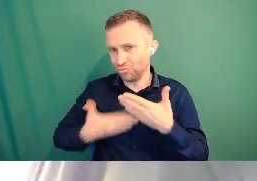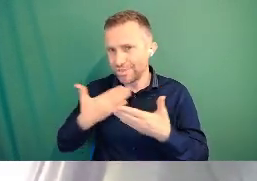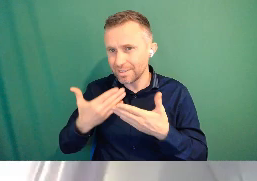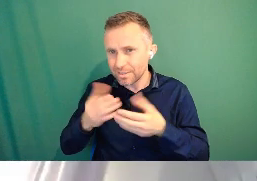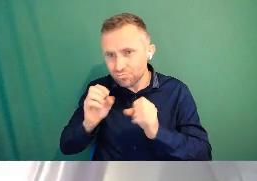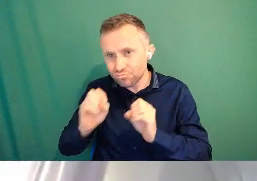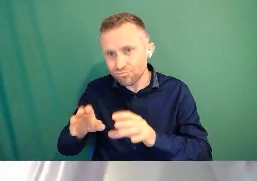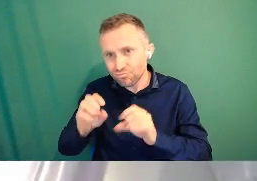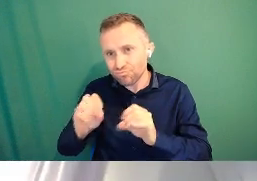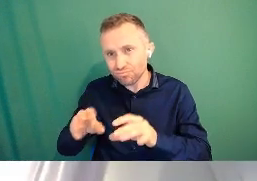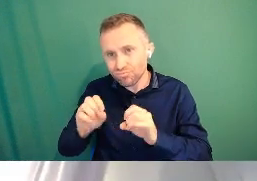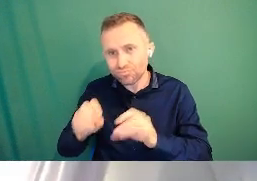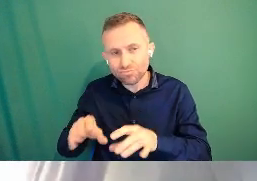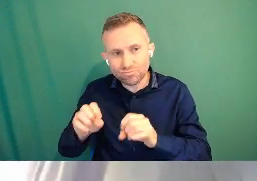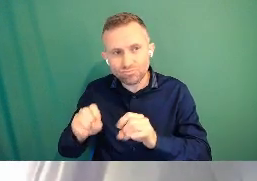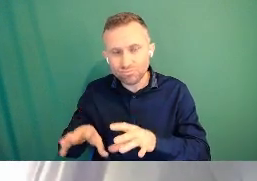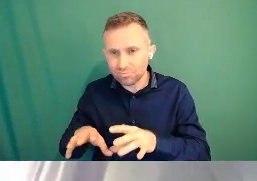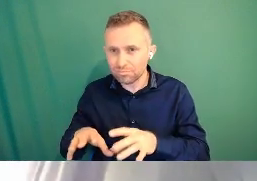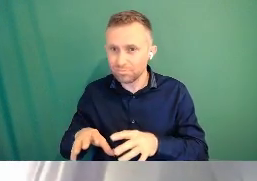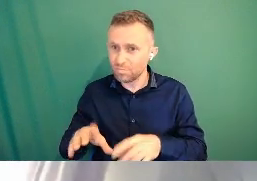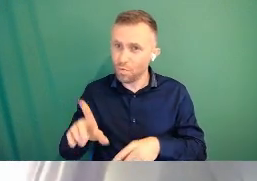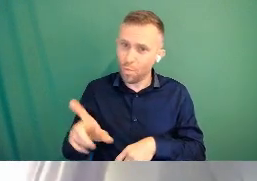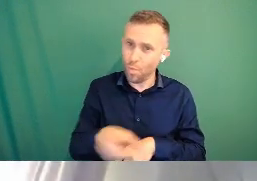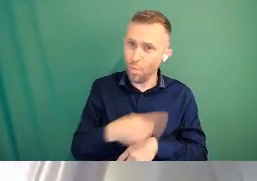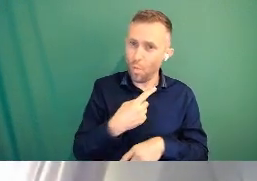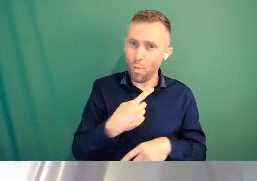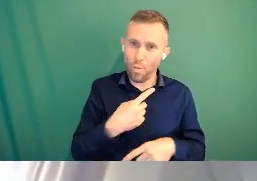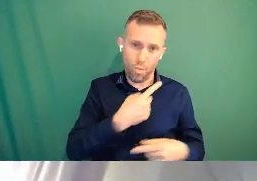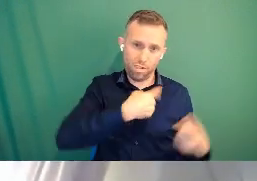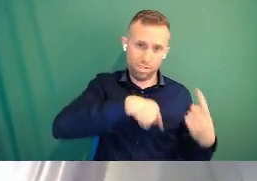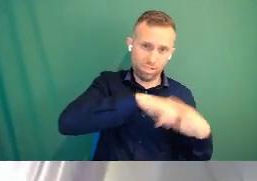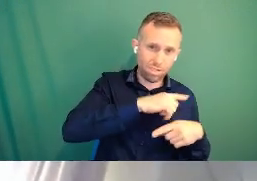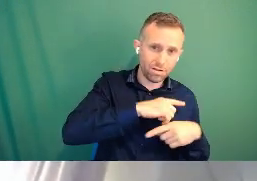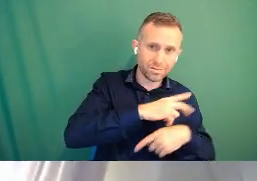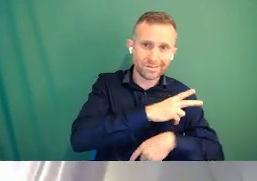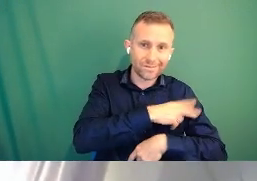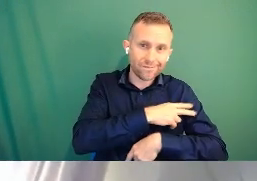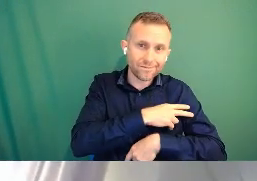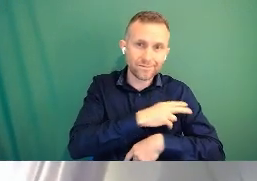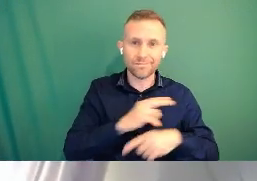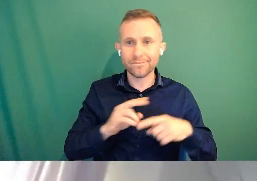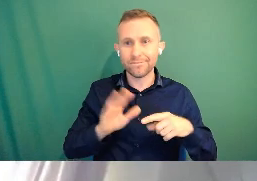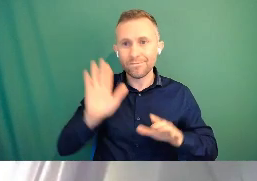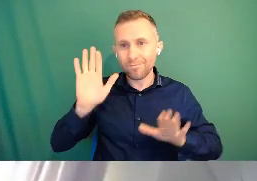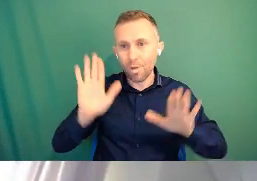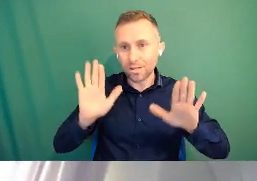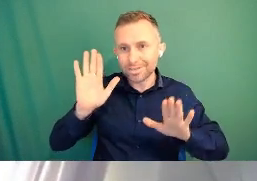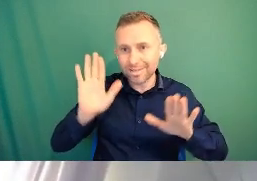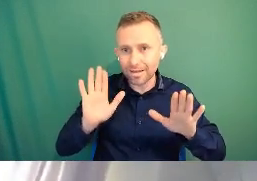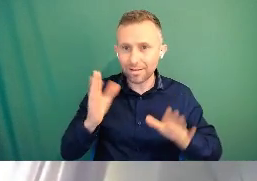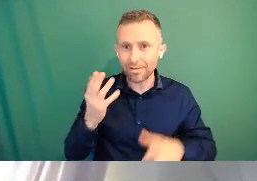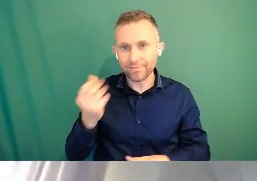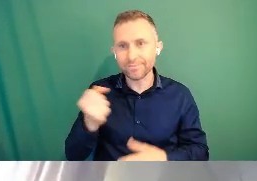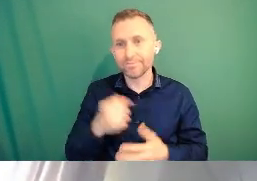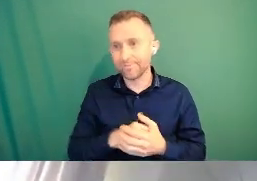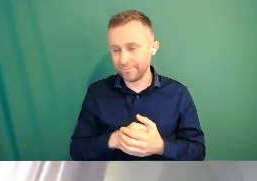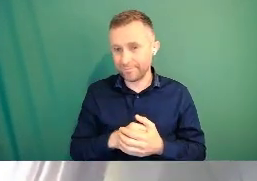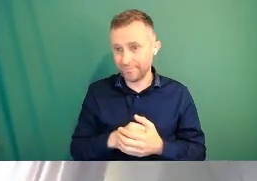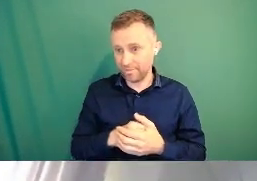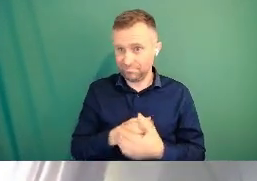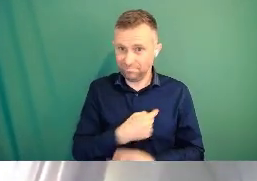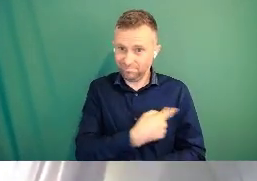and working up on site, but we've also got a lovely group of volunteers which are more than happy